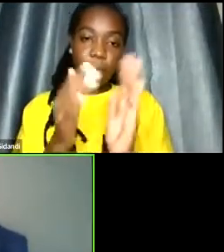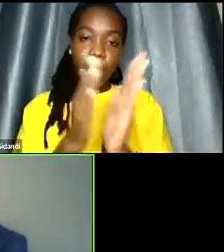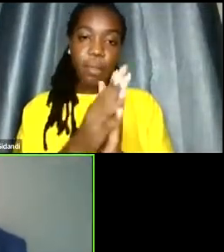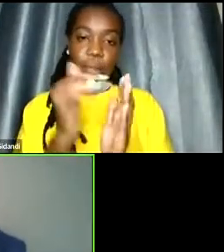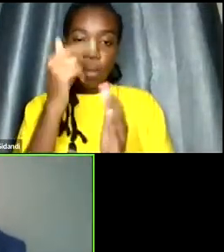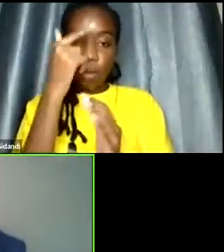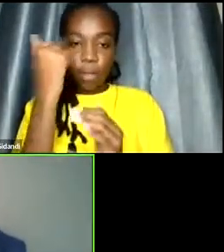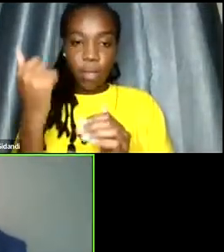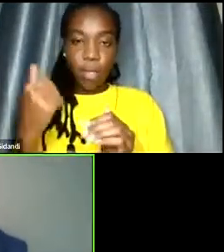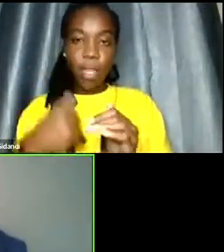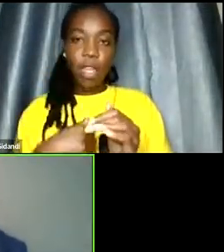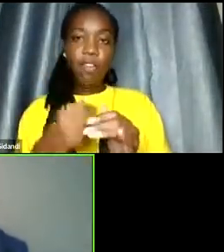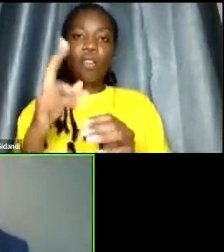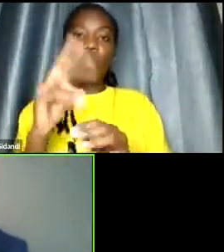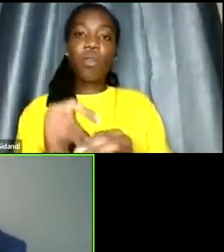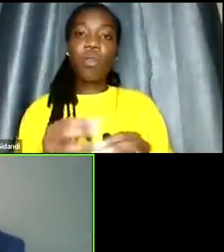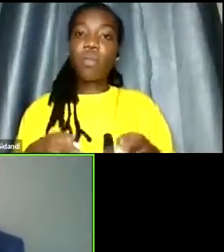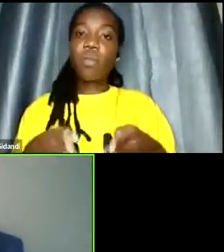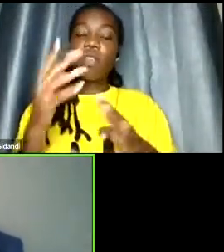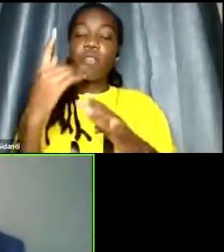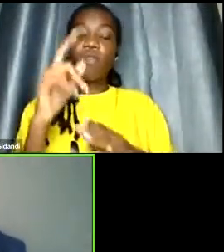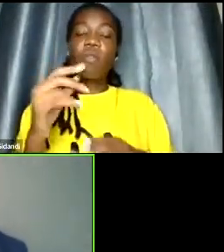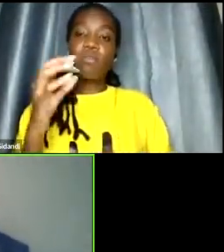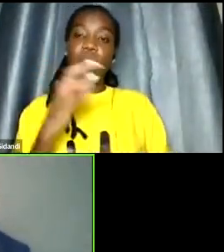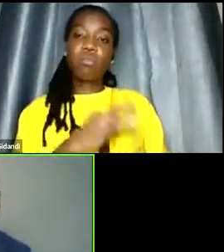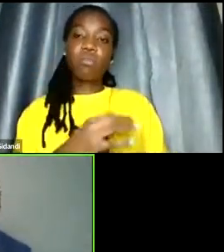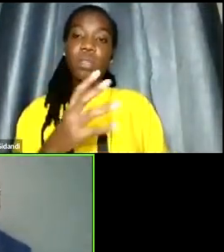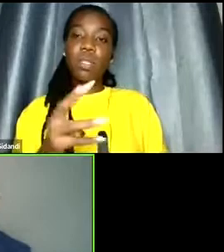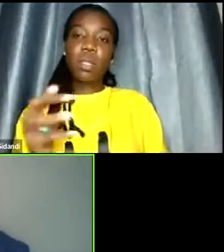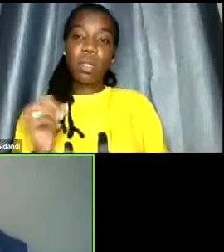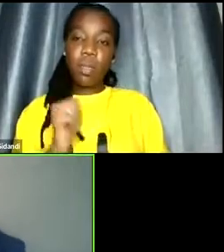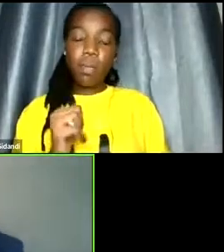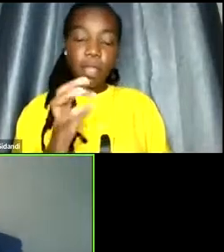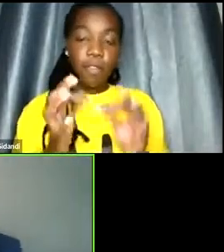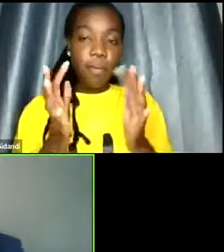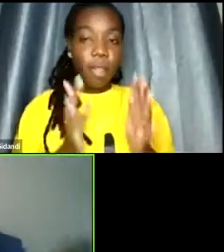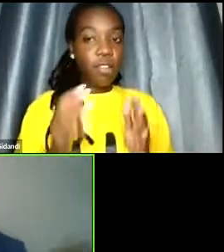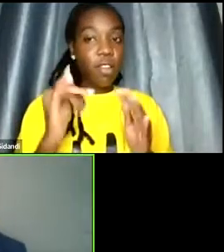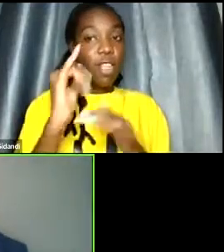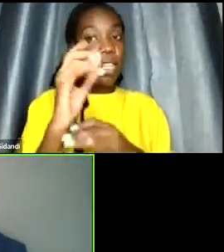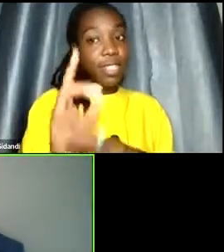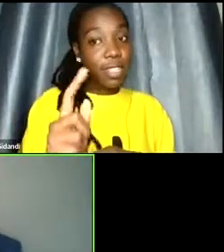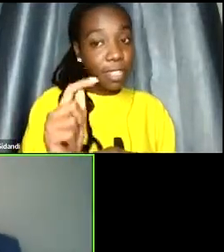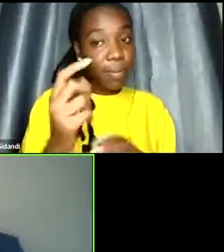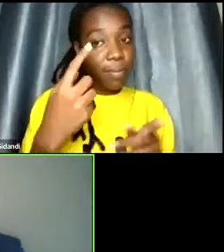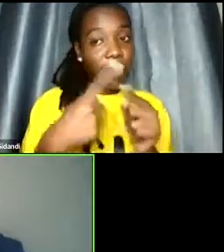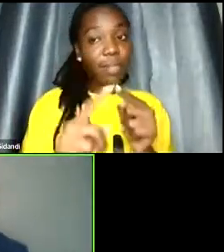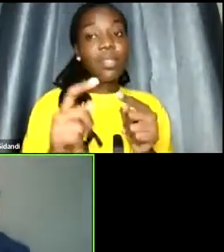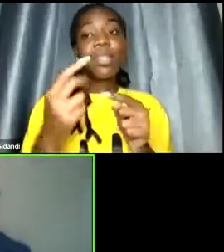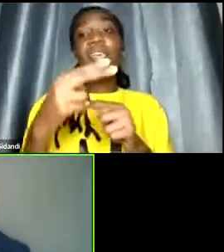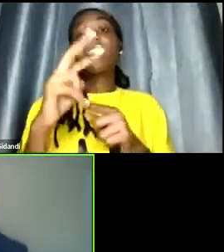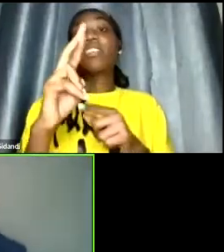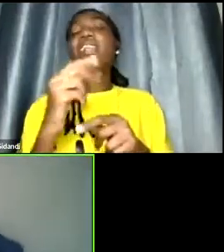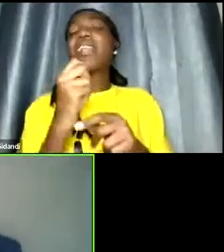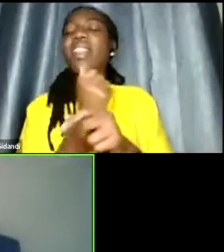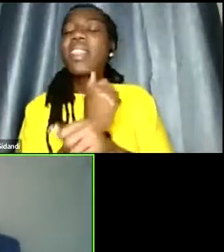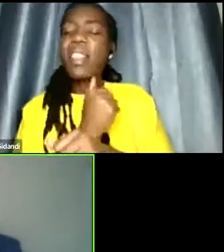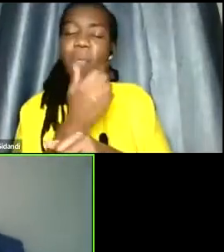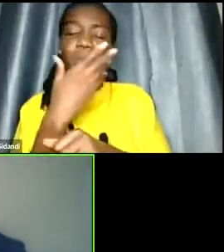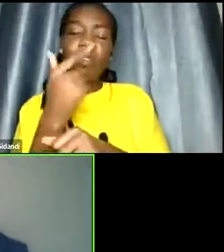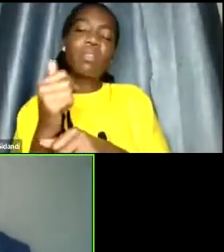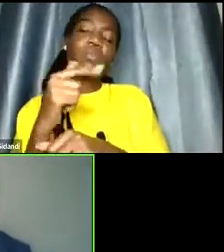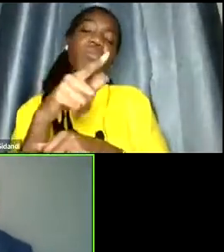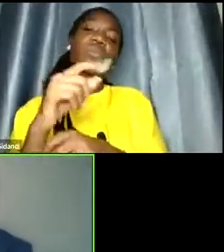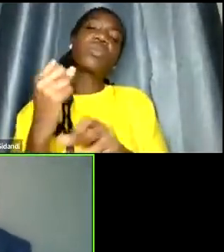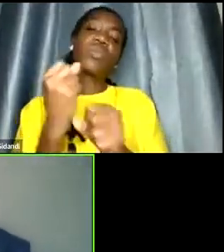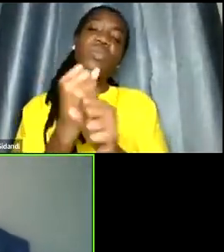to accommodate them. Put people in different teams. If somebody is good in IT, but they like HR, switch them around, give them the skilling and the training. Put them on